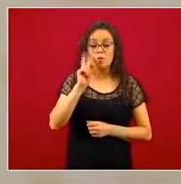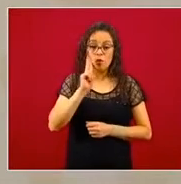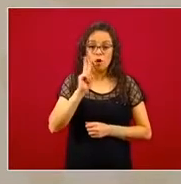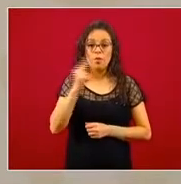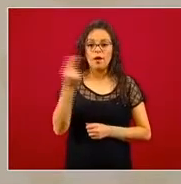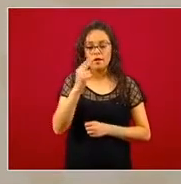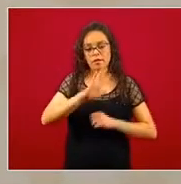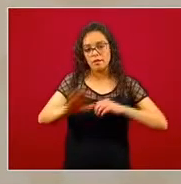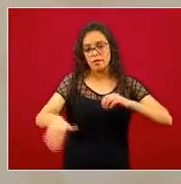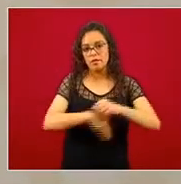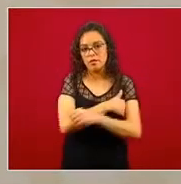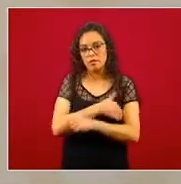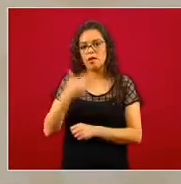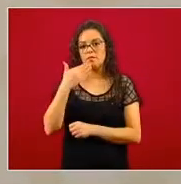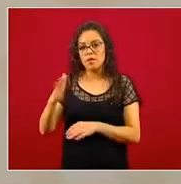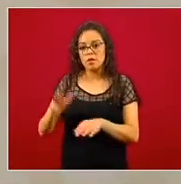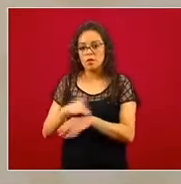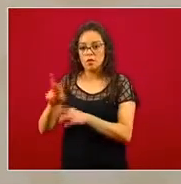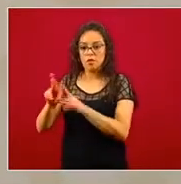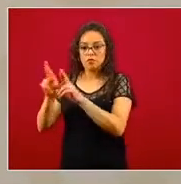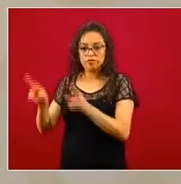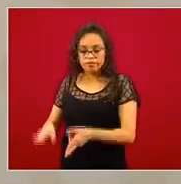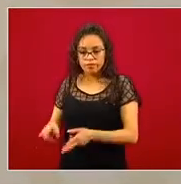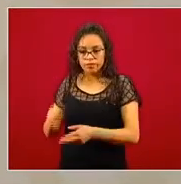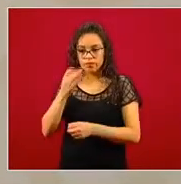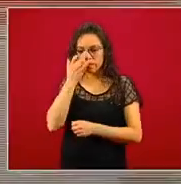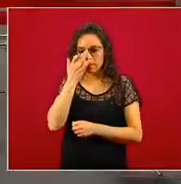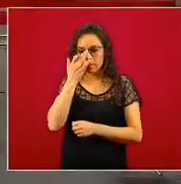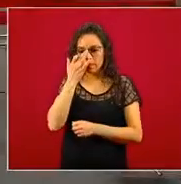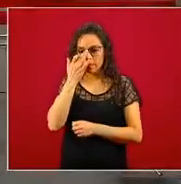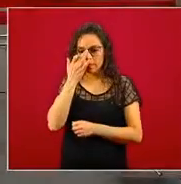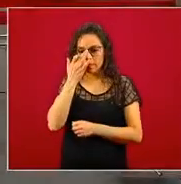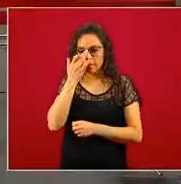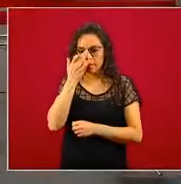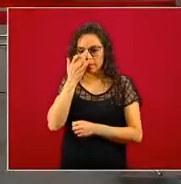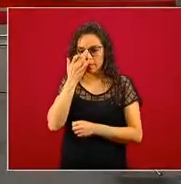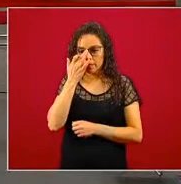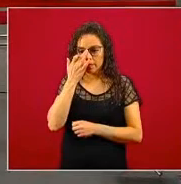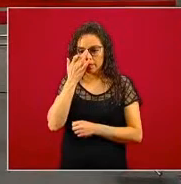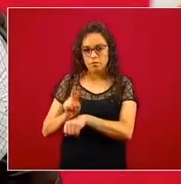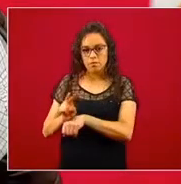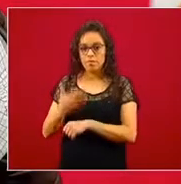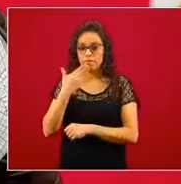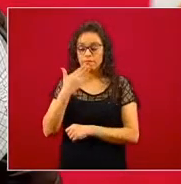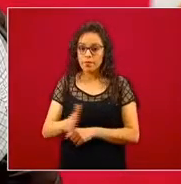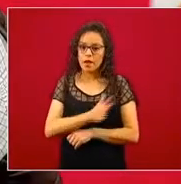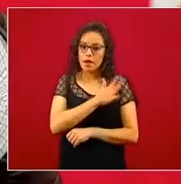daily usage of their inputs, and according to this monitoring and the needs of the states,